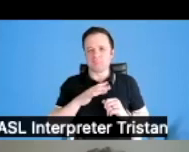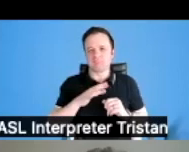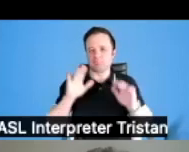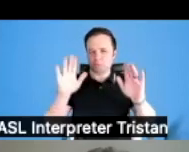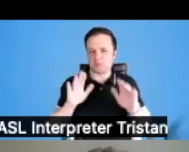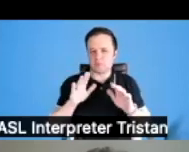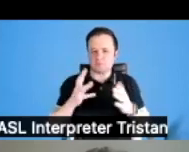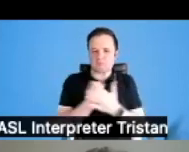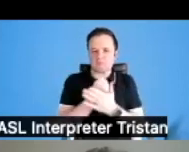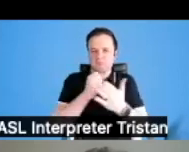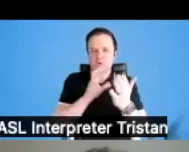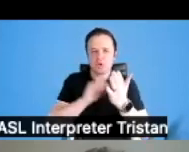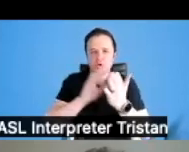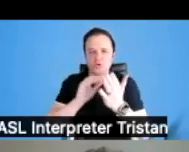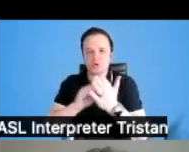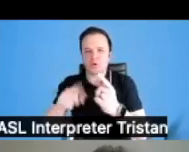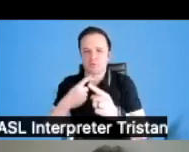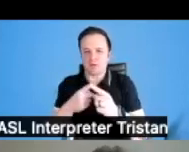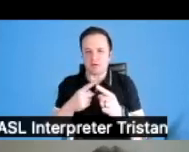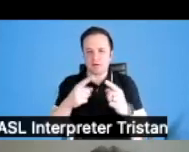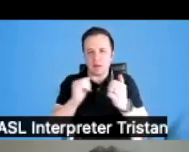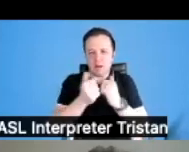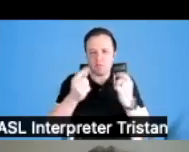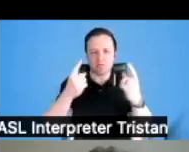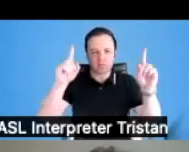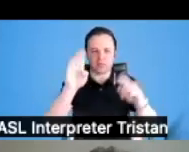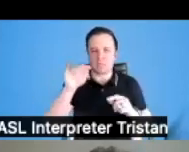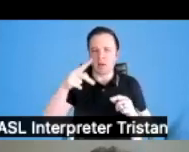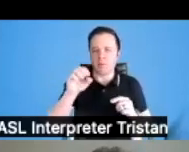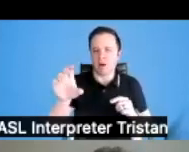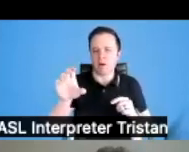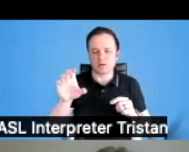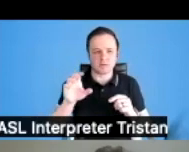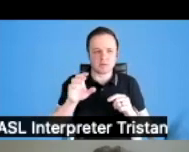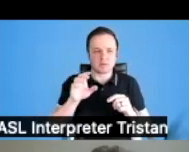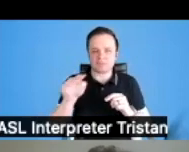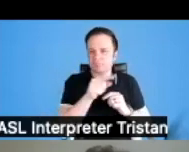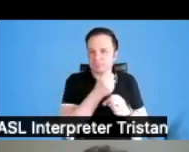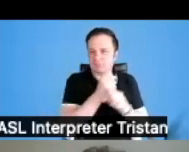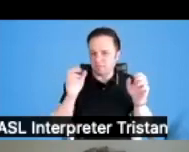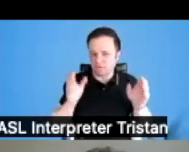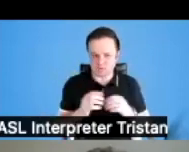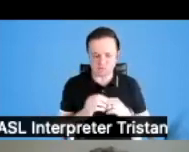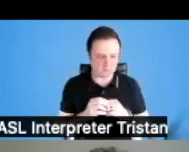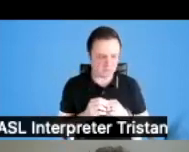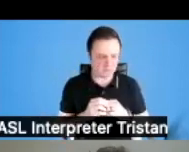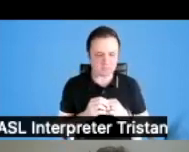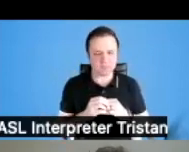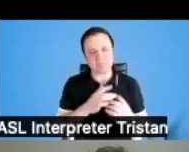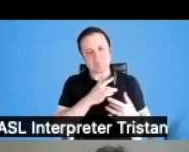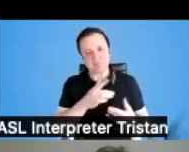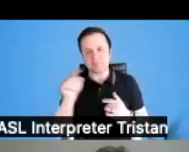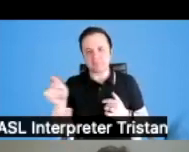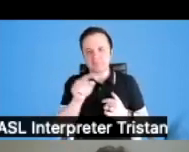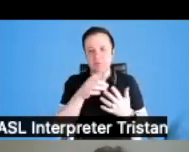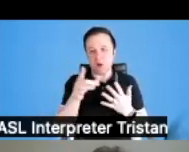and think about our advocacy with BIPOC survivors. Too often, the options available to survivors and the